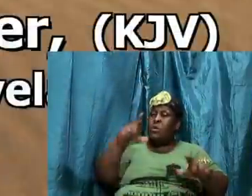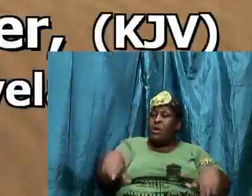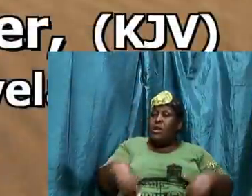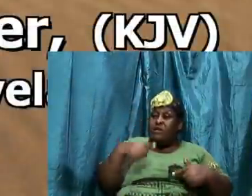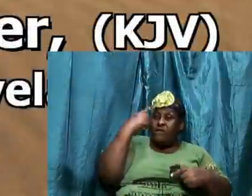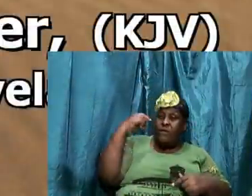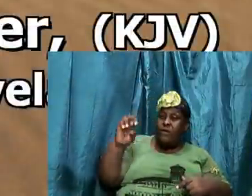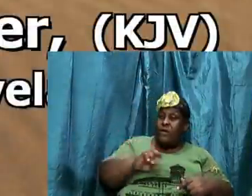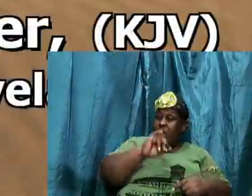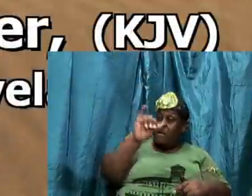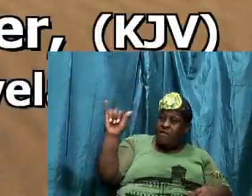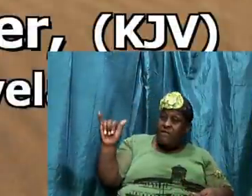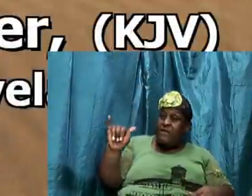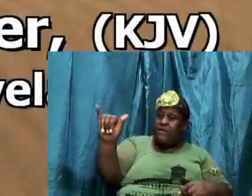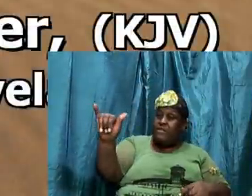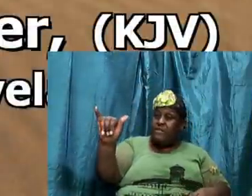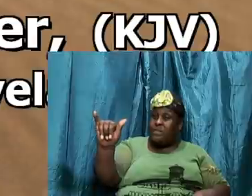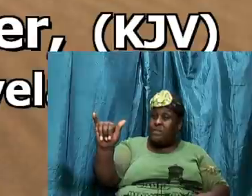ever,